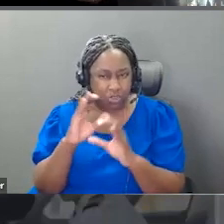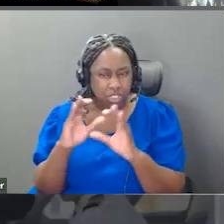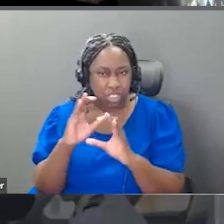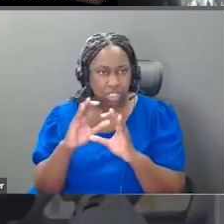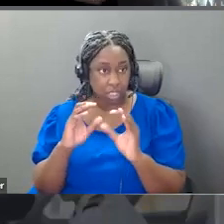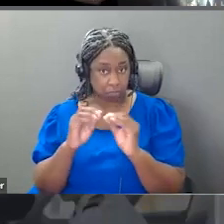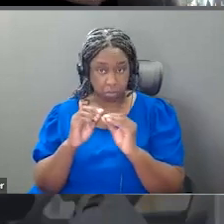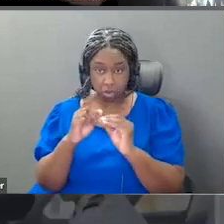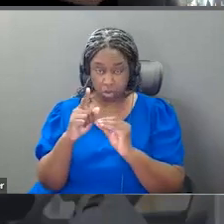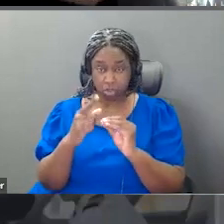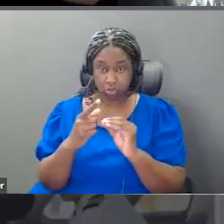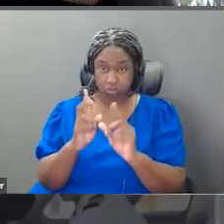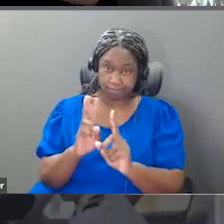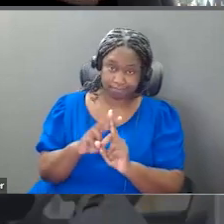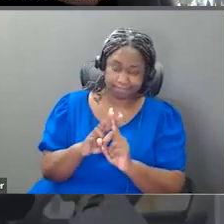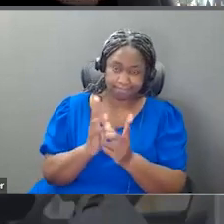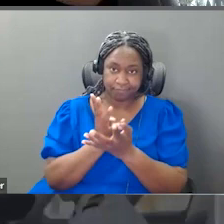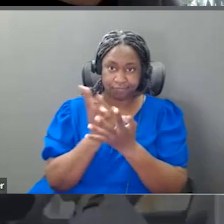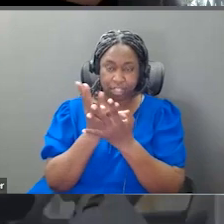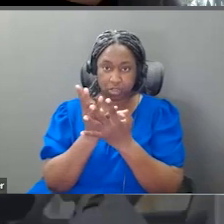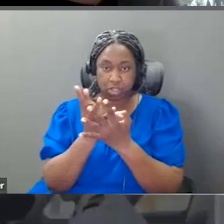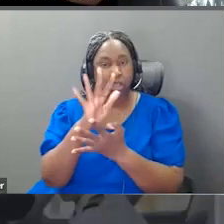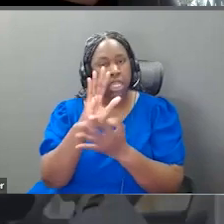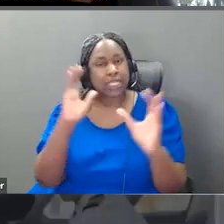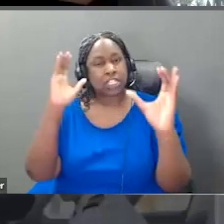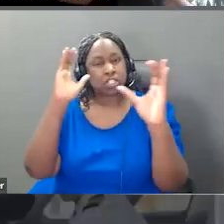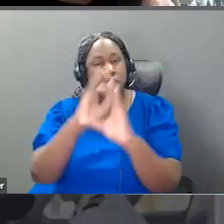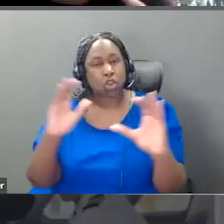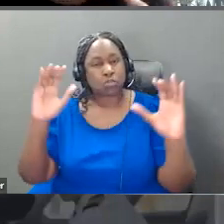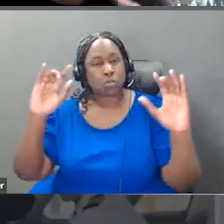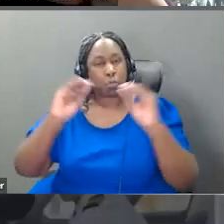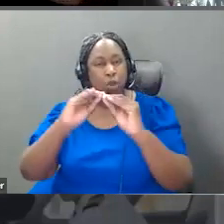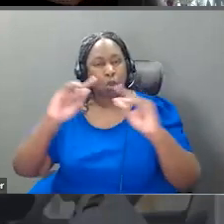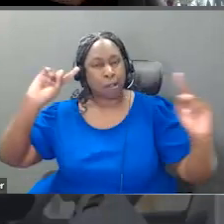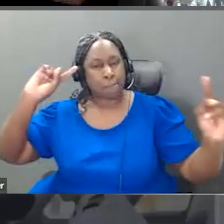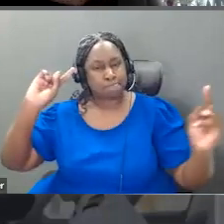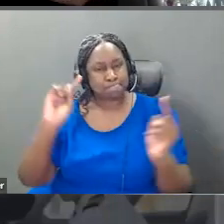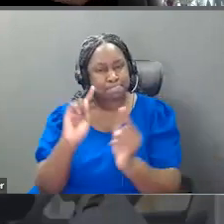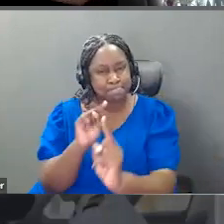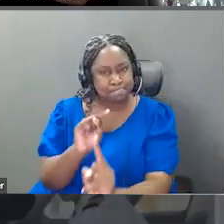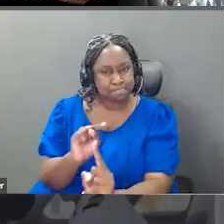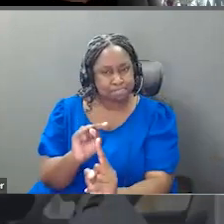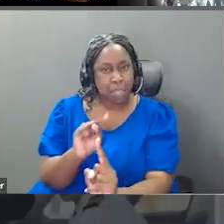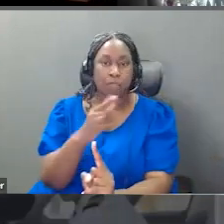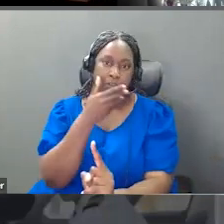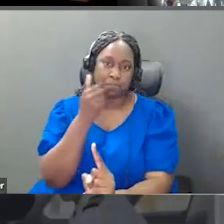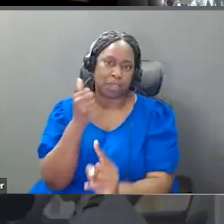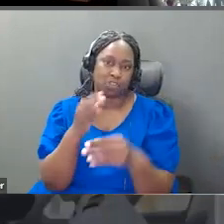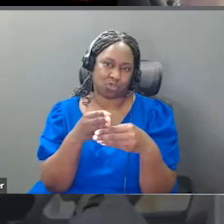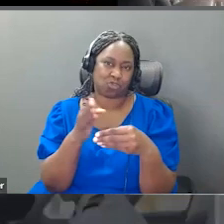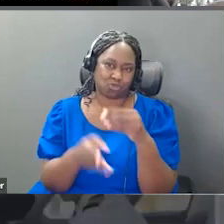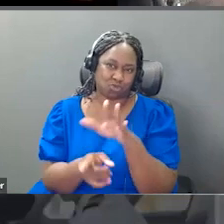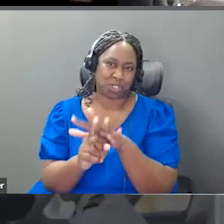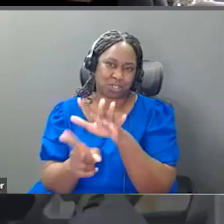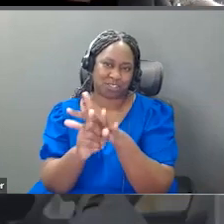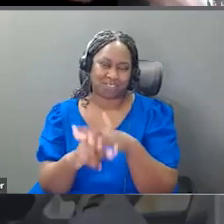use those and the more specific you get with your searches in terms of search terms and filtering, the better your results you'll get. And